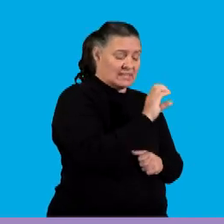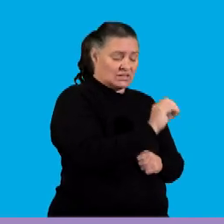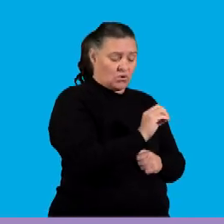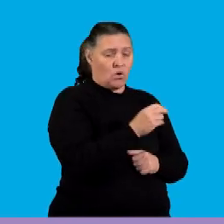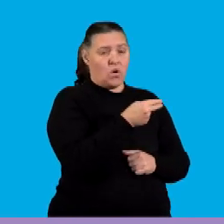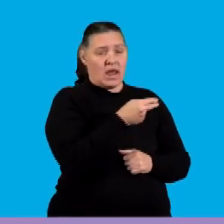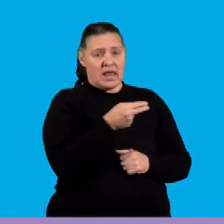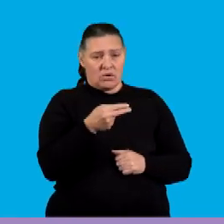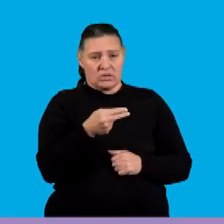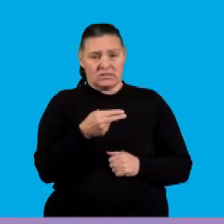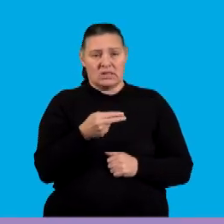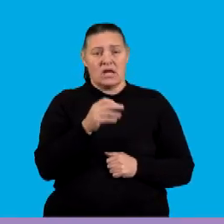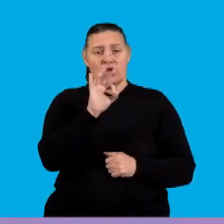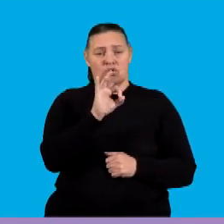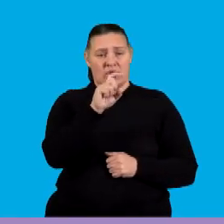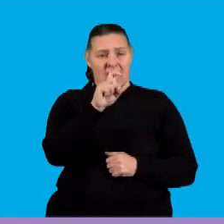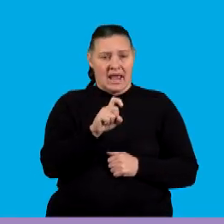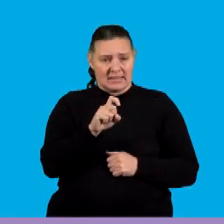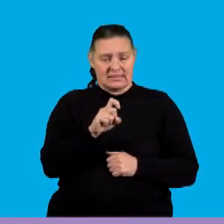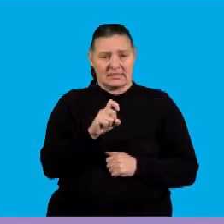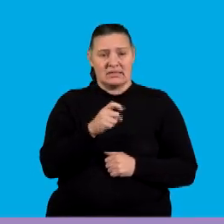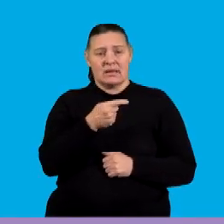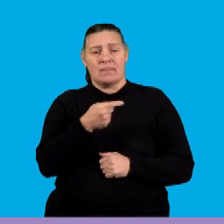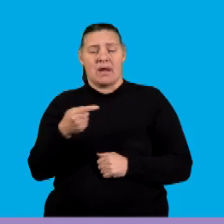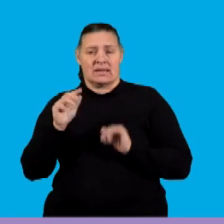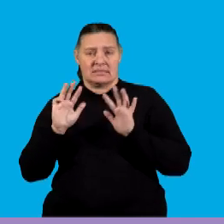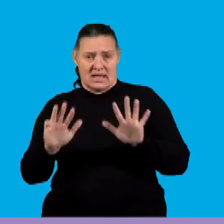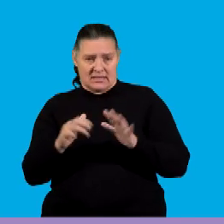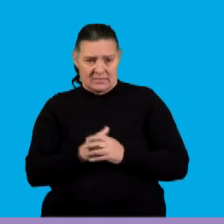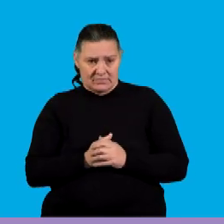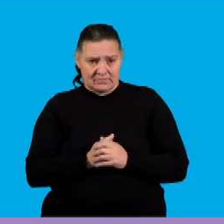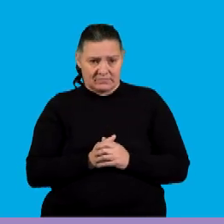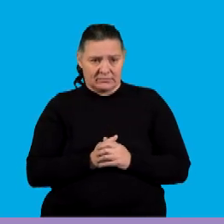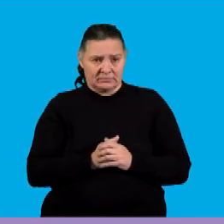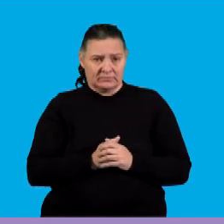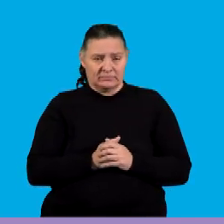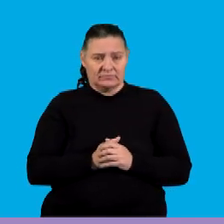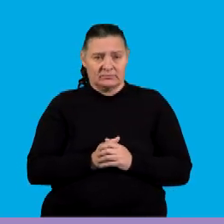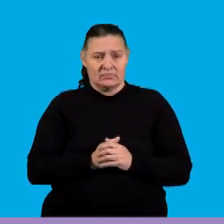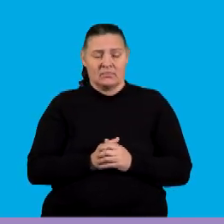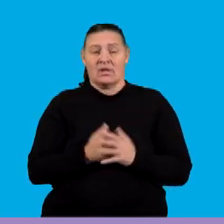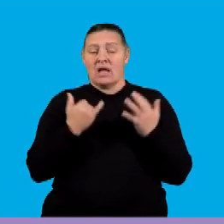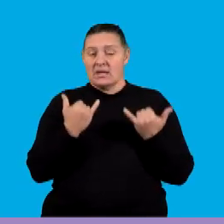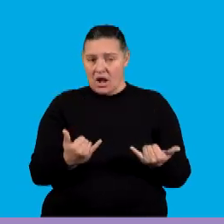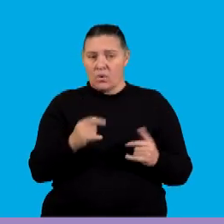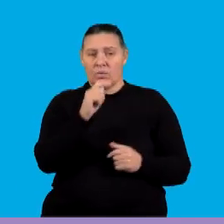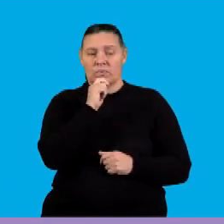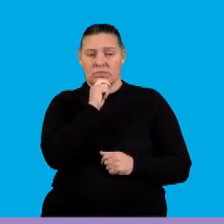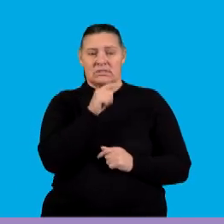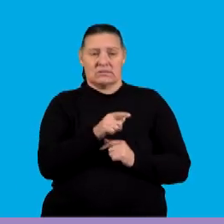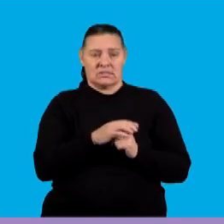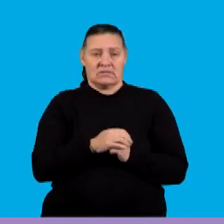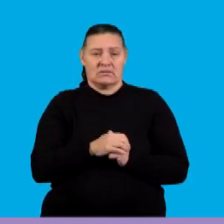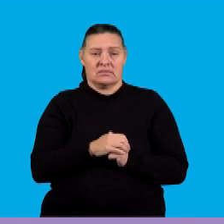place of y, we are going to substitute that with 0. That means we are left with 3x minus 9. So now we are going